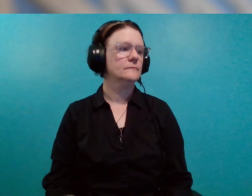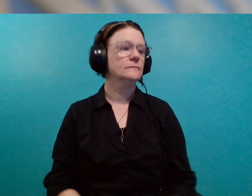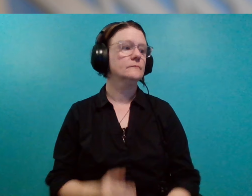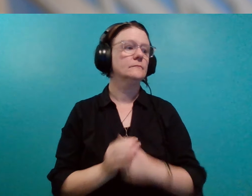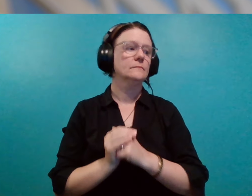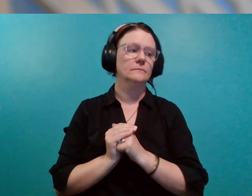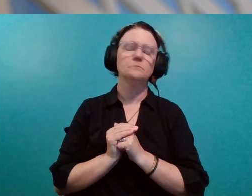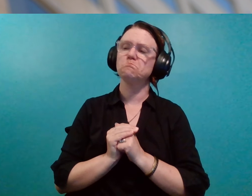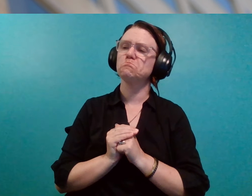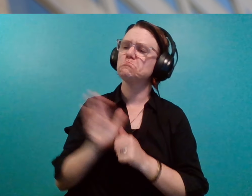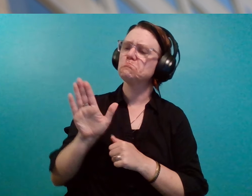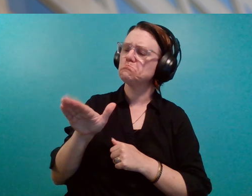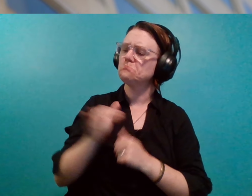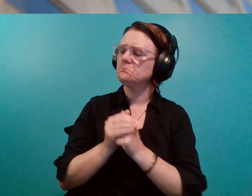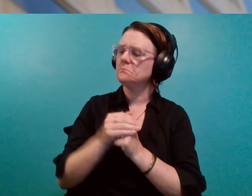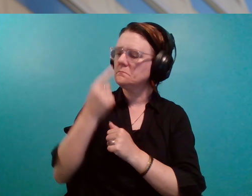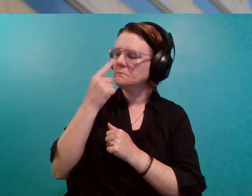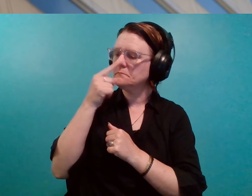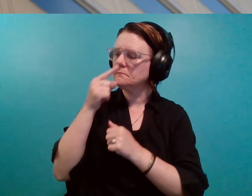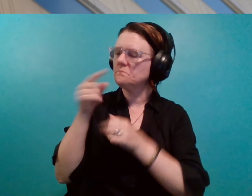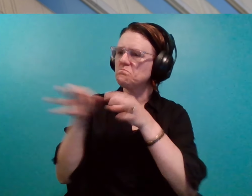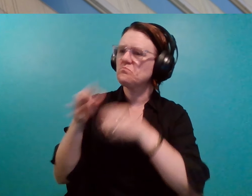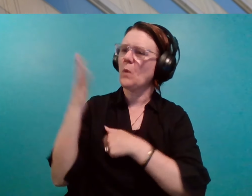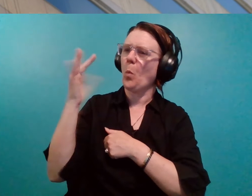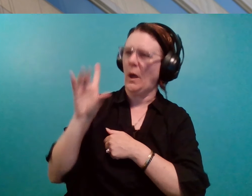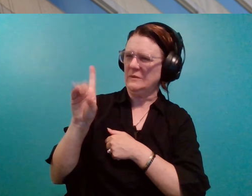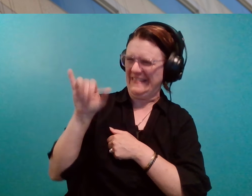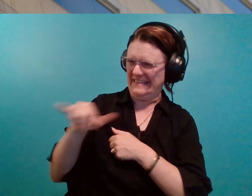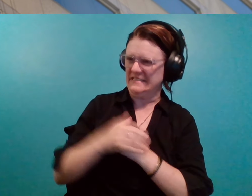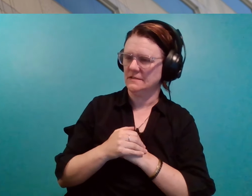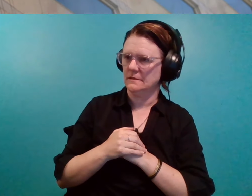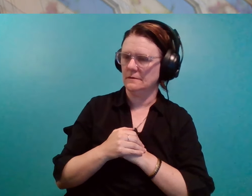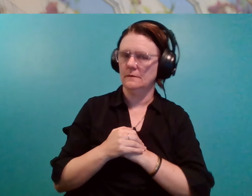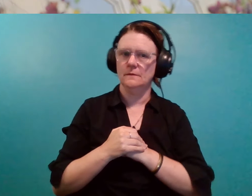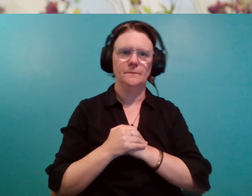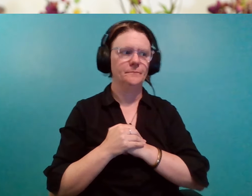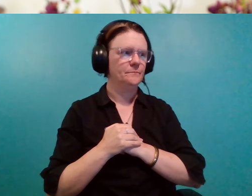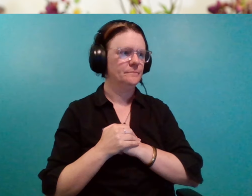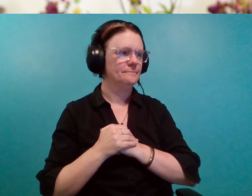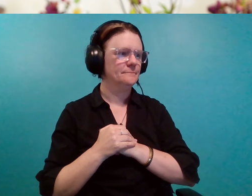So Monica, you want to tell people a little bit about why we did this project?